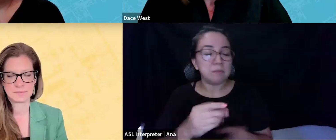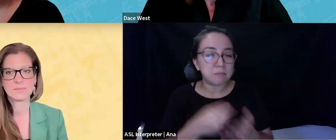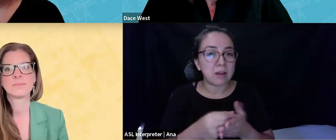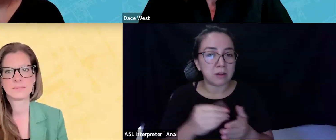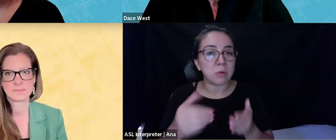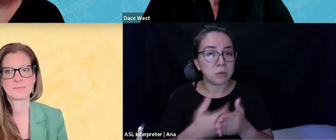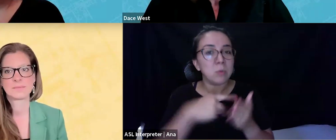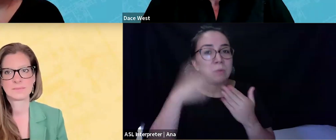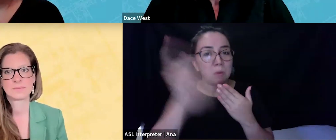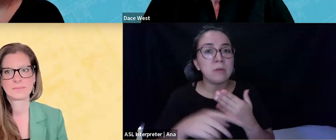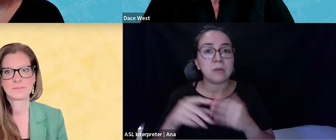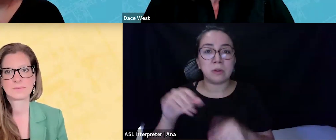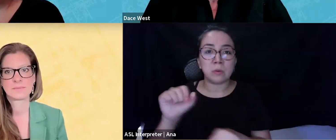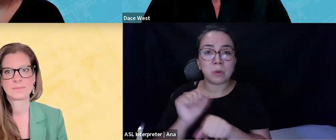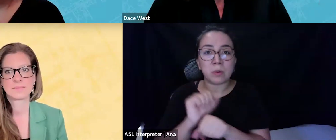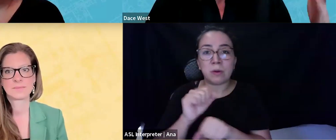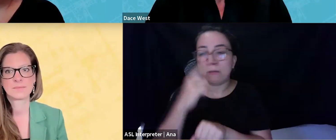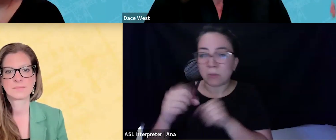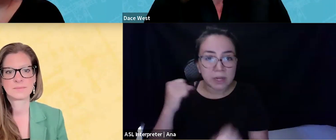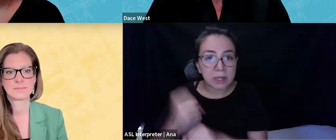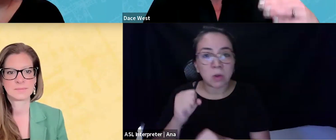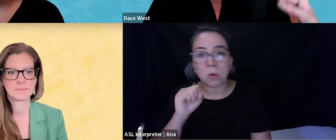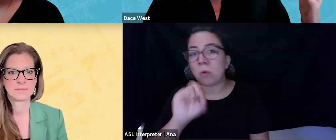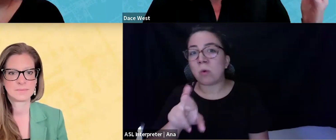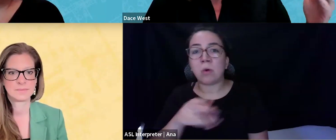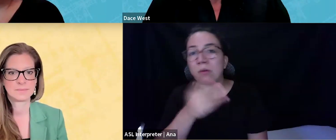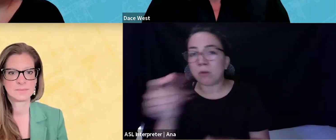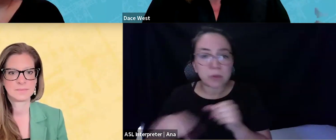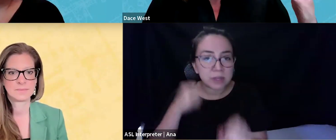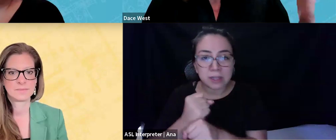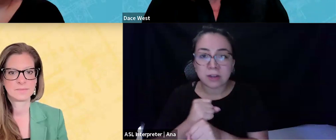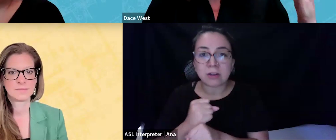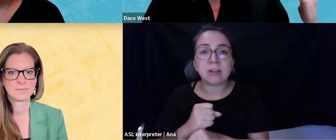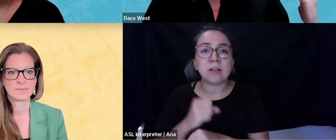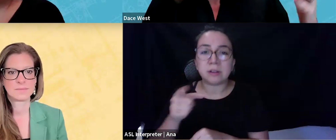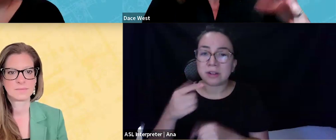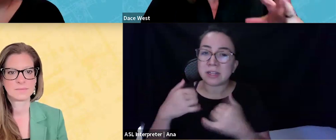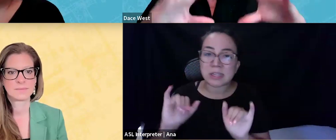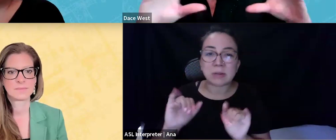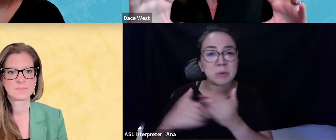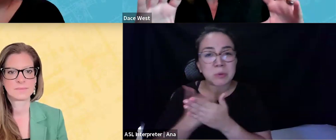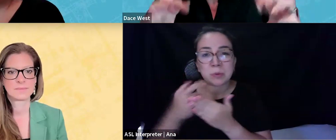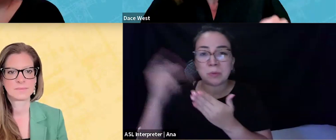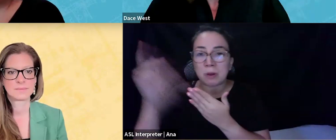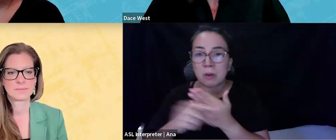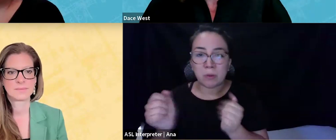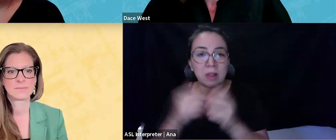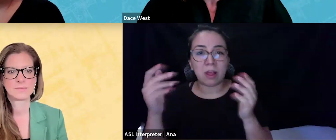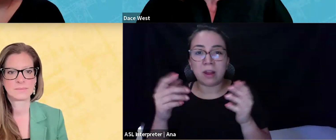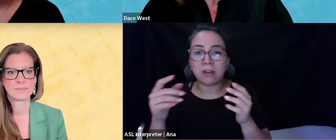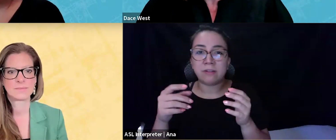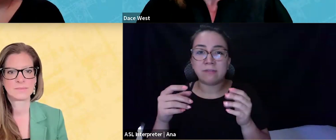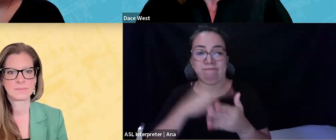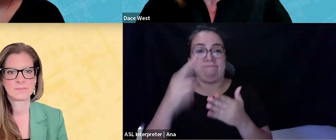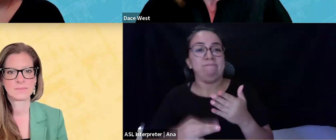the work for a year or a couple of years and you're still a new program without a lot of defined